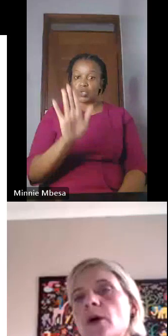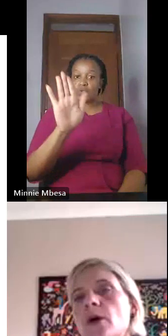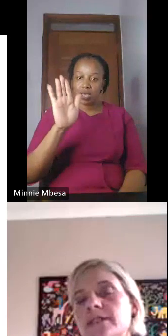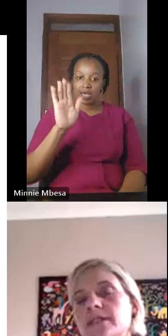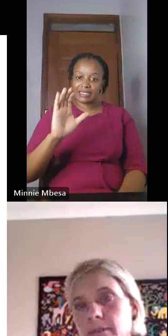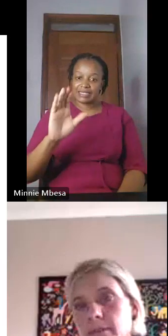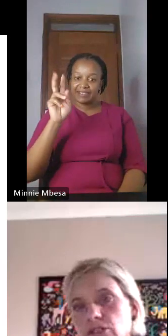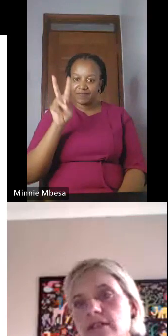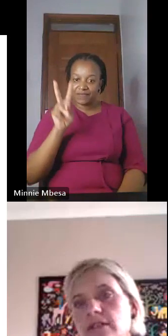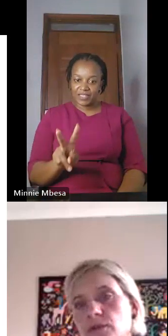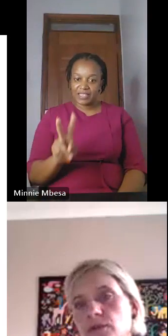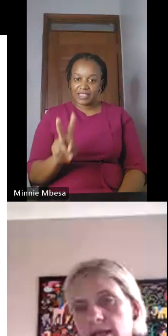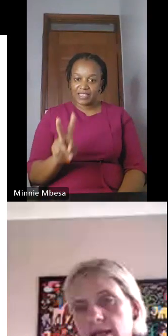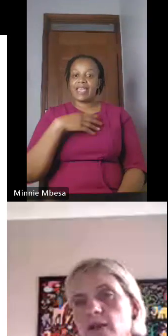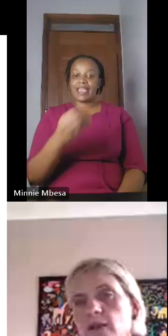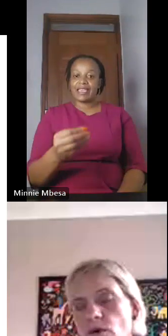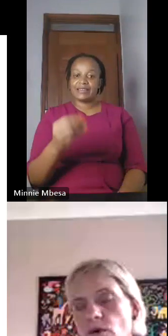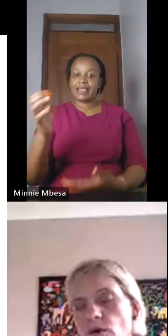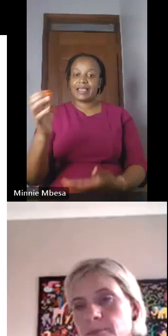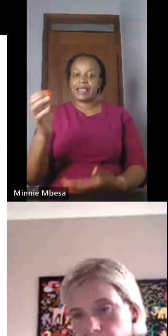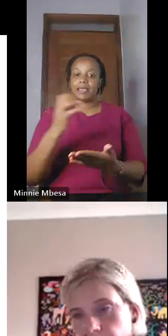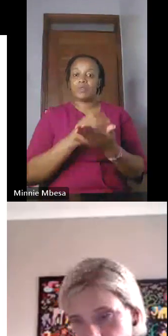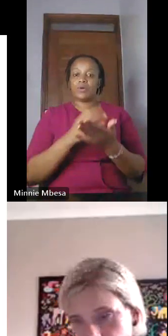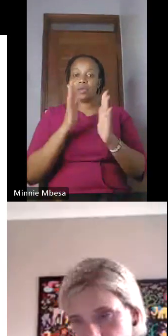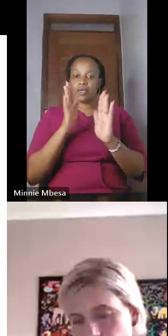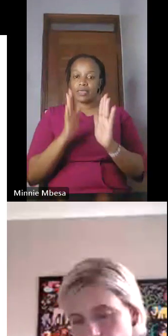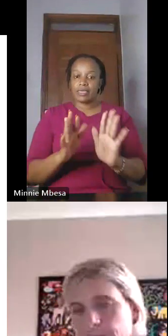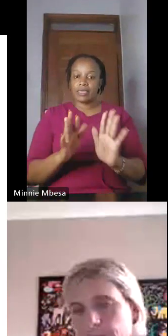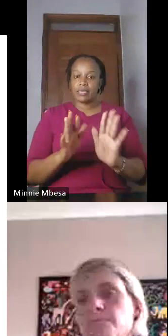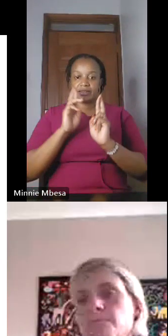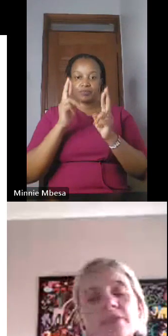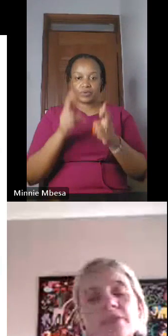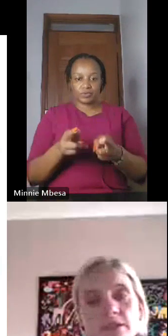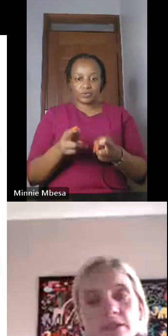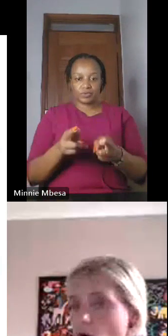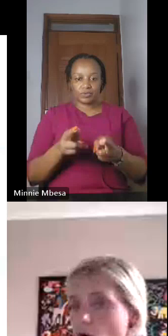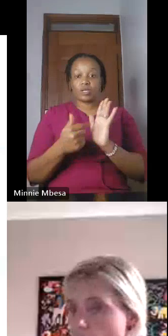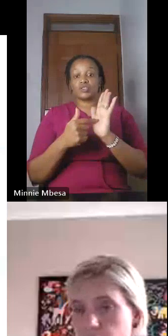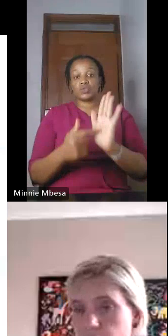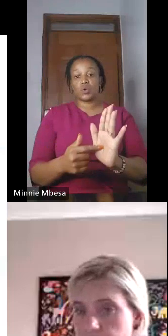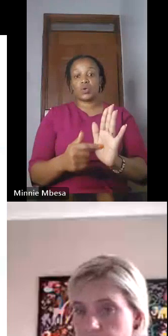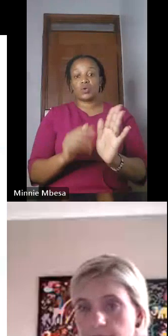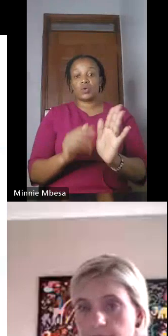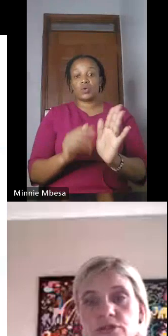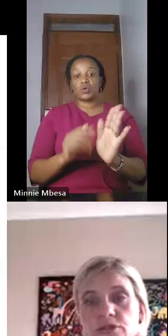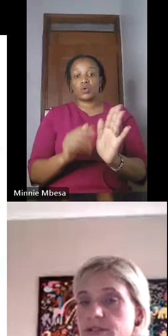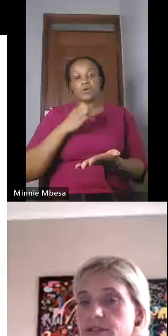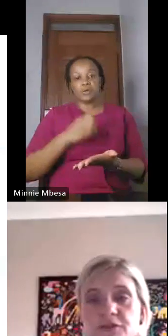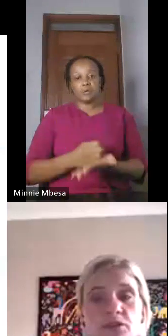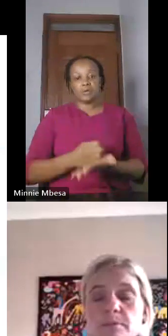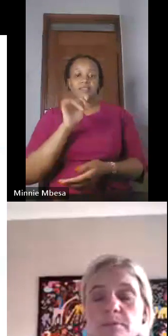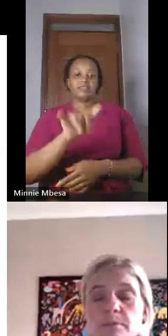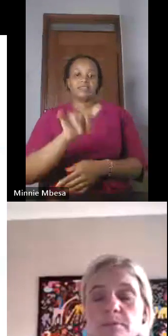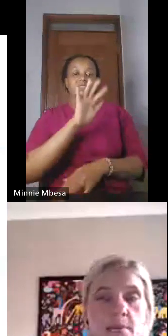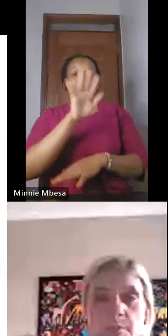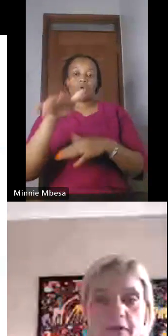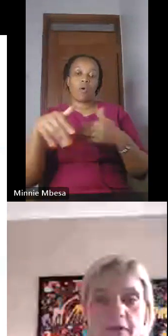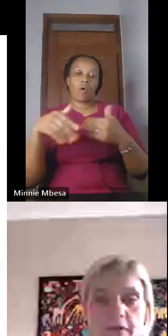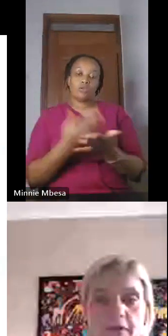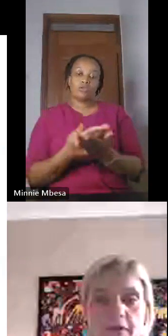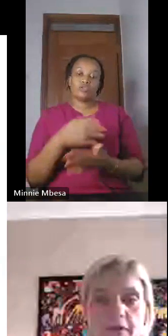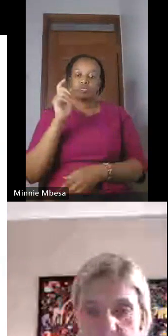report will demonstrate to us your employment. That is all you need. Like, you don't have to submit